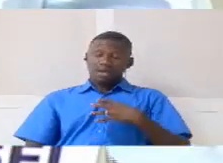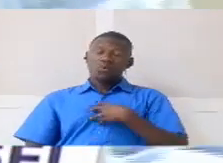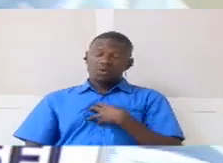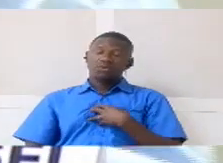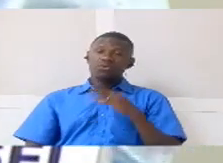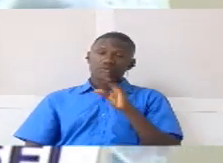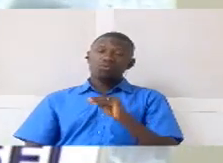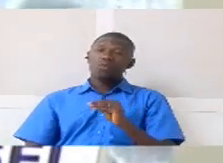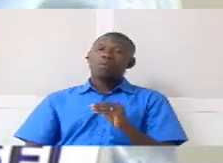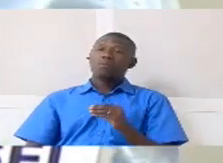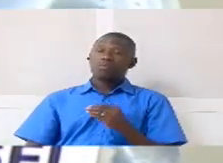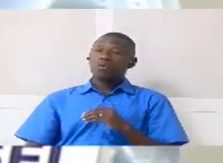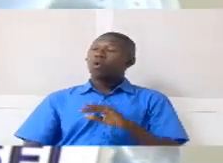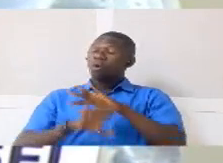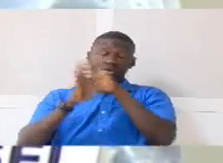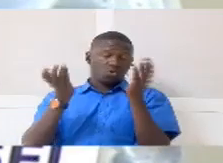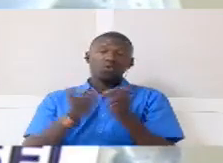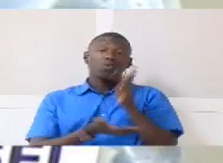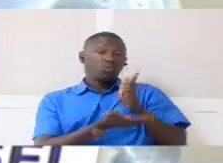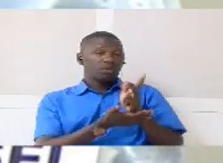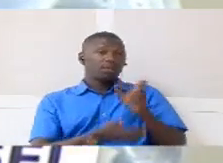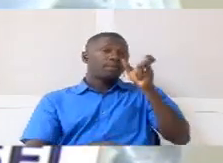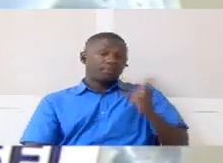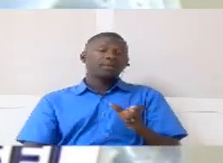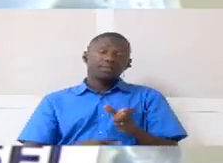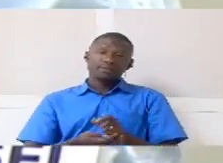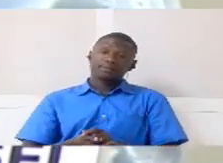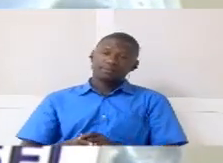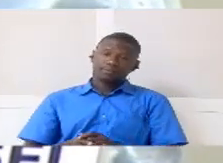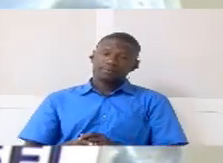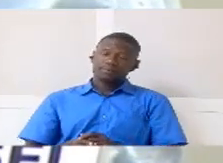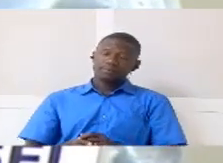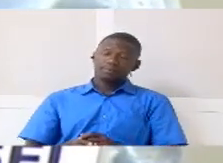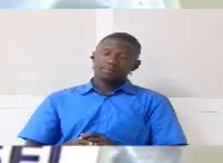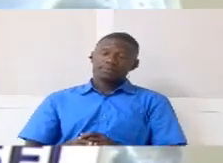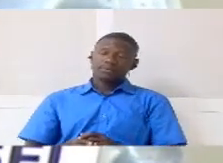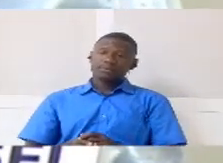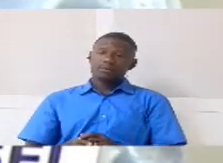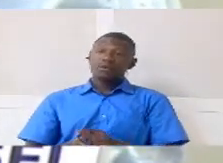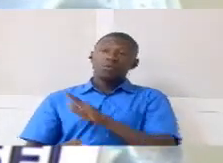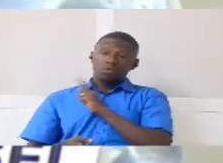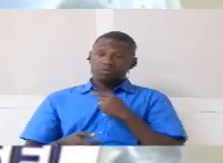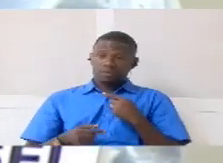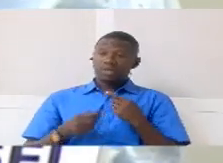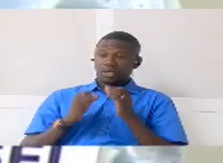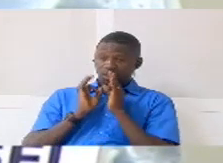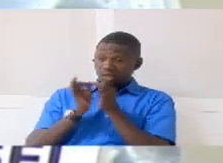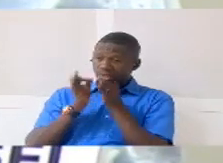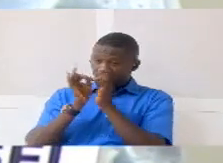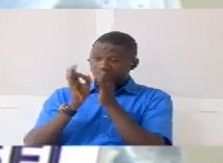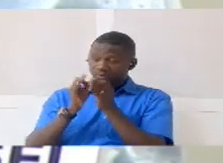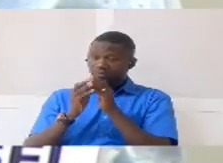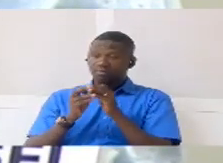with most witnesses, aka kulu samba nyaming anin sede jama tema, we would inform them of the basic